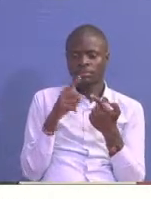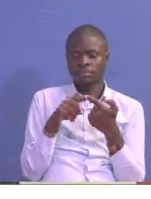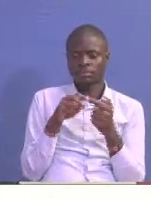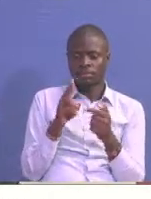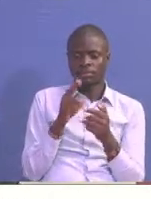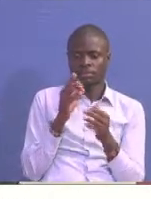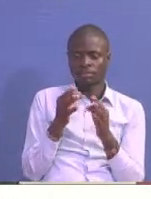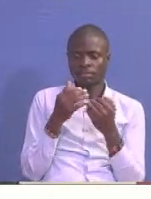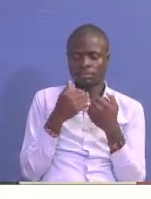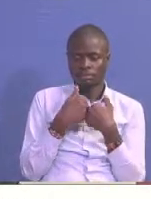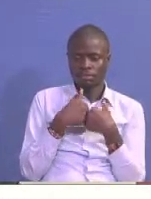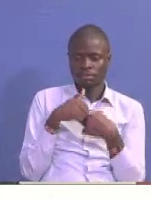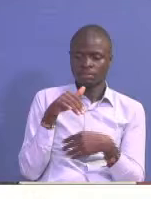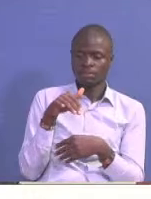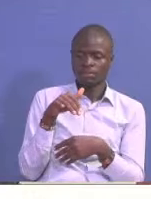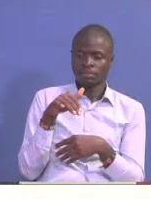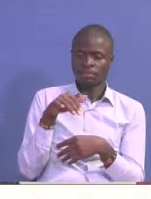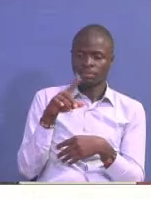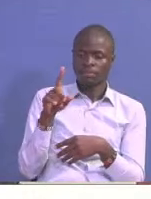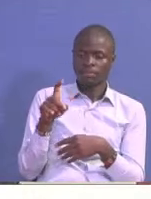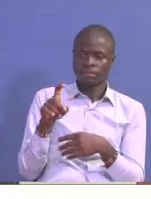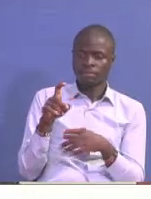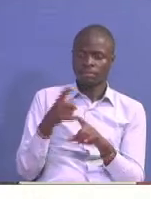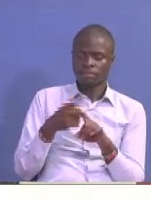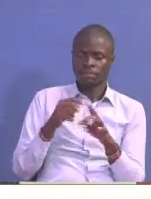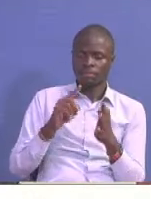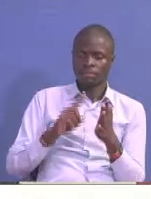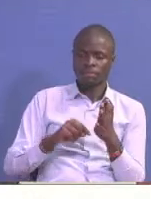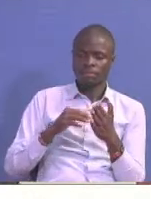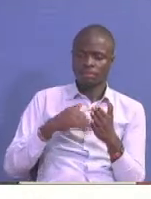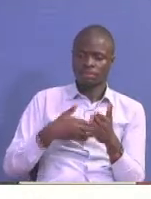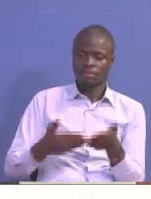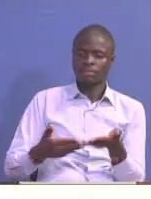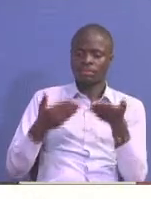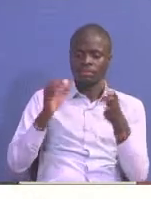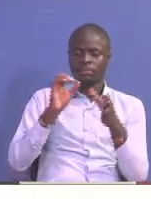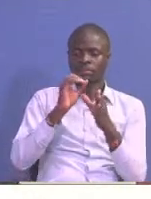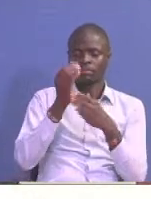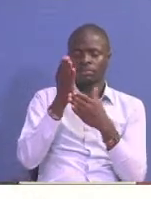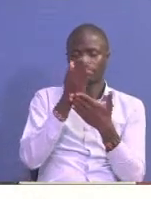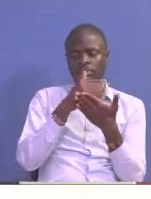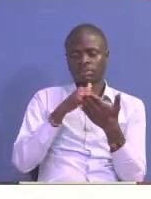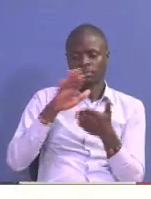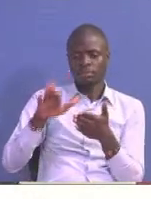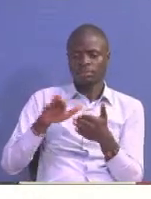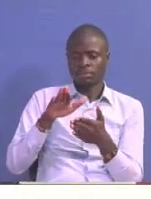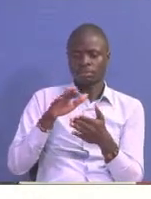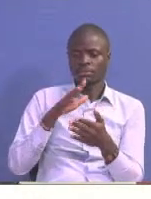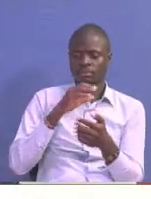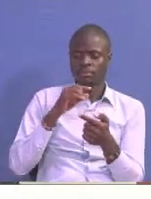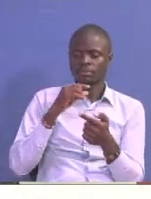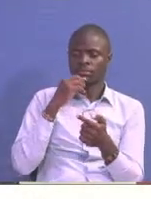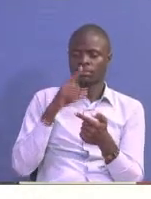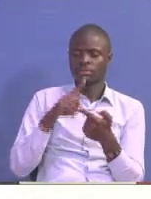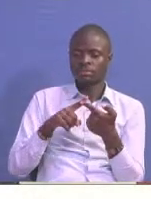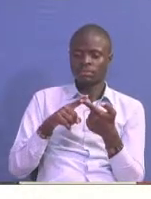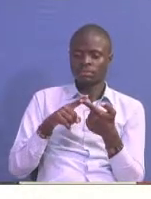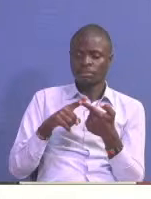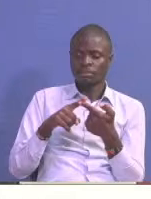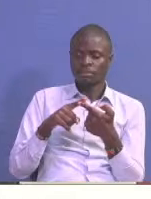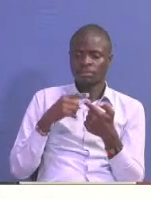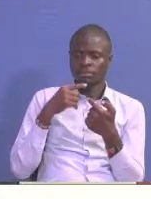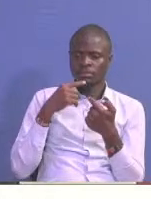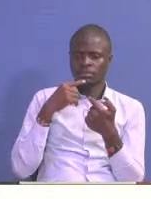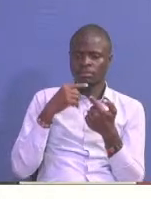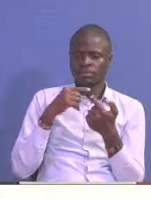you have a question in regard to what has been presented or some area you would like him to clarify, he'll be more than